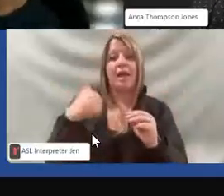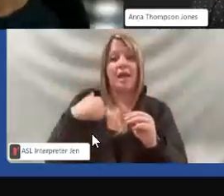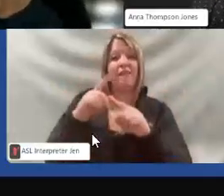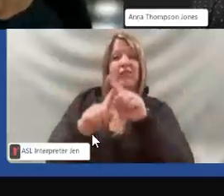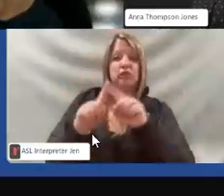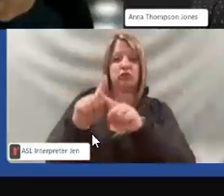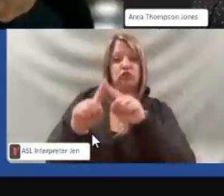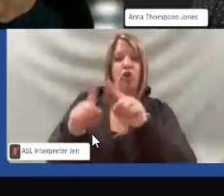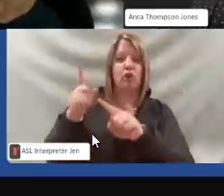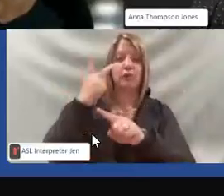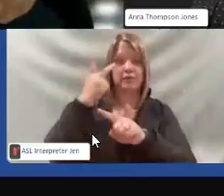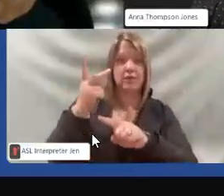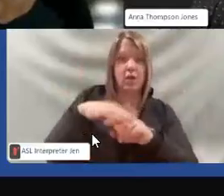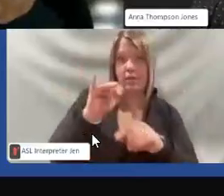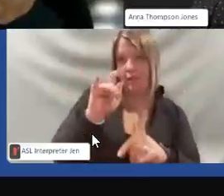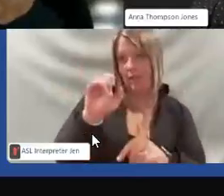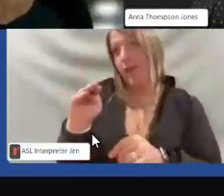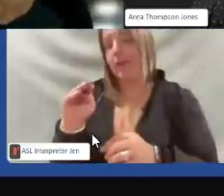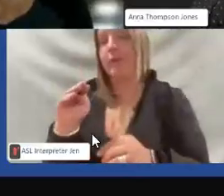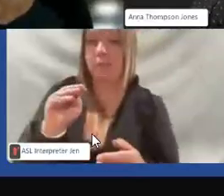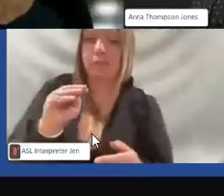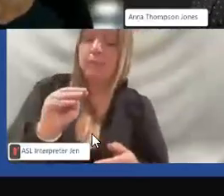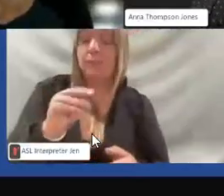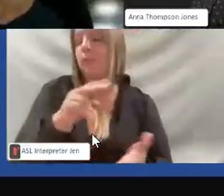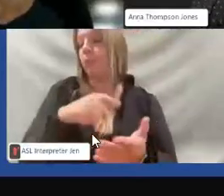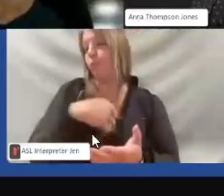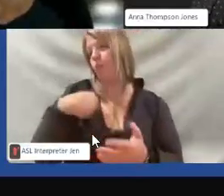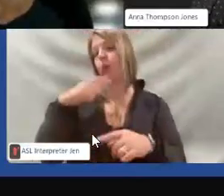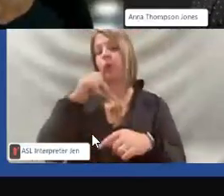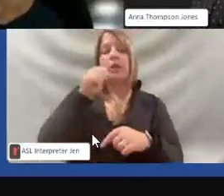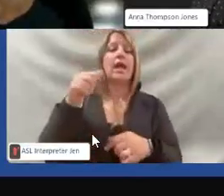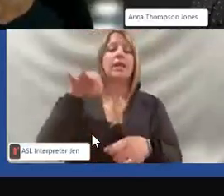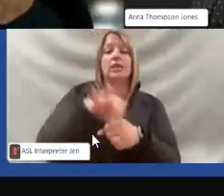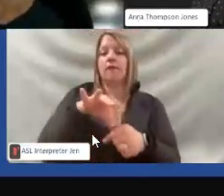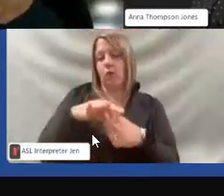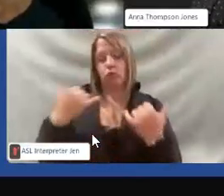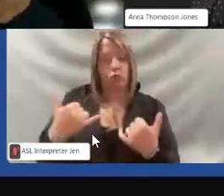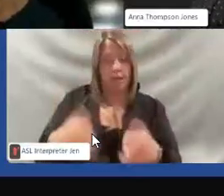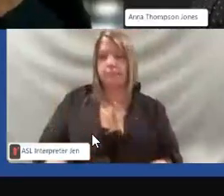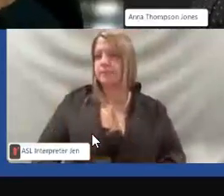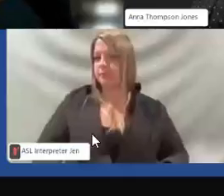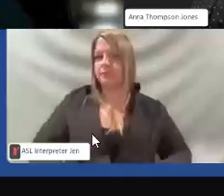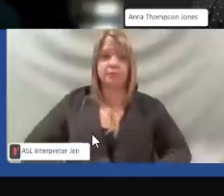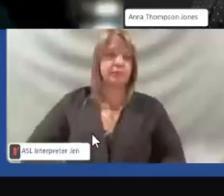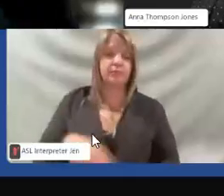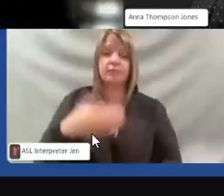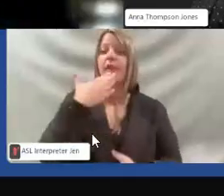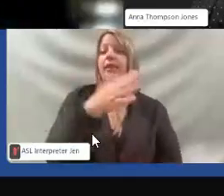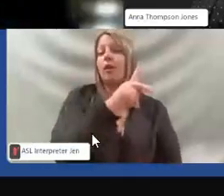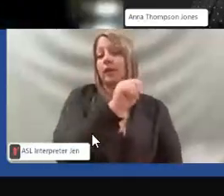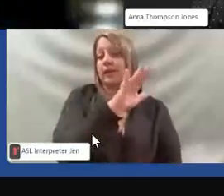this good item point. under old business, but we will not be voting today. So, Thank you, Casey.